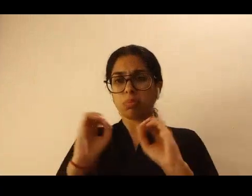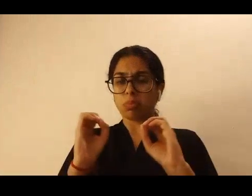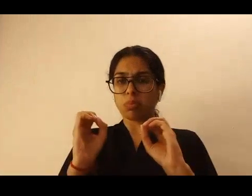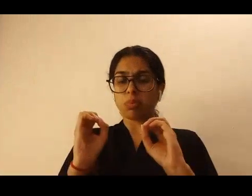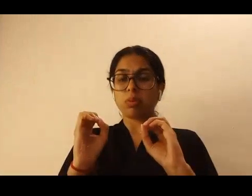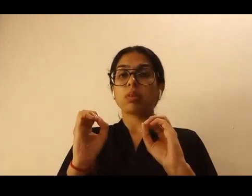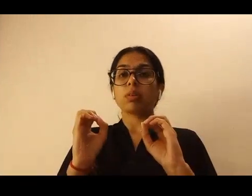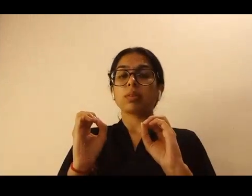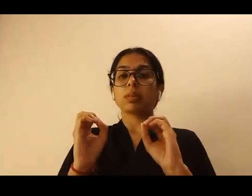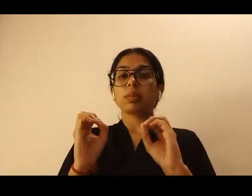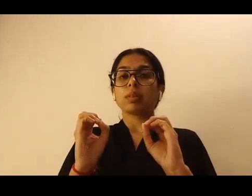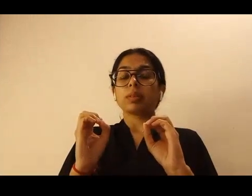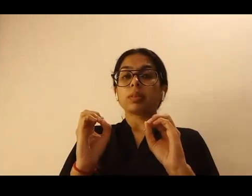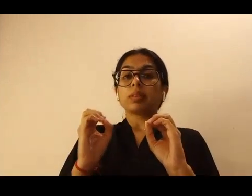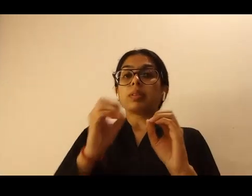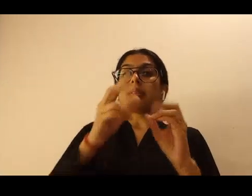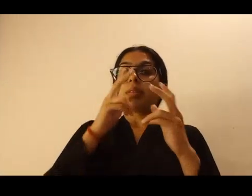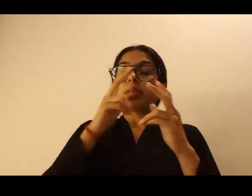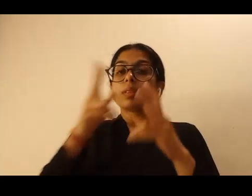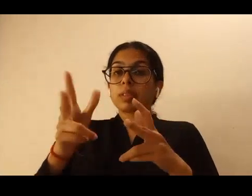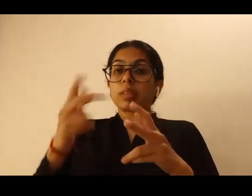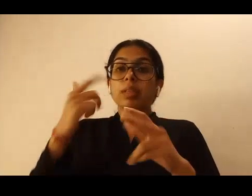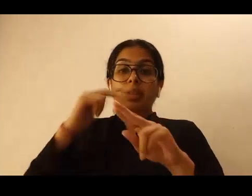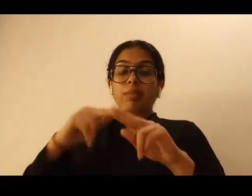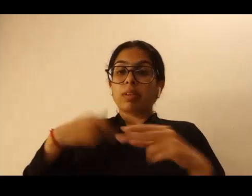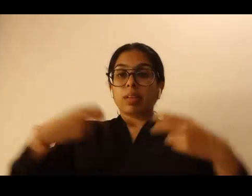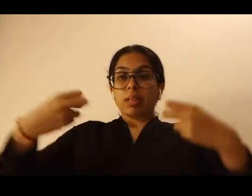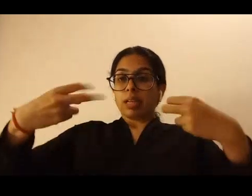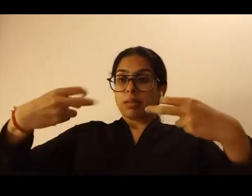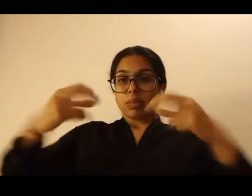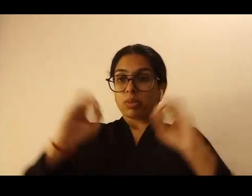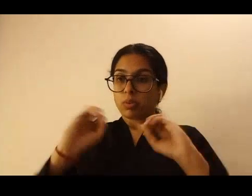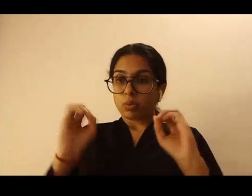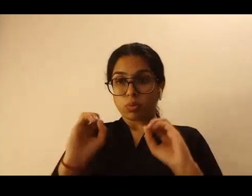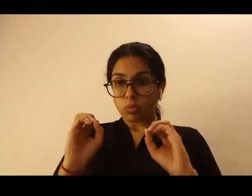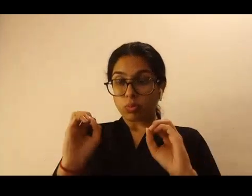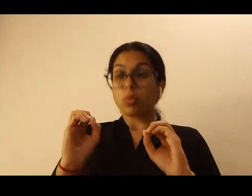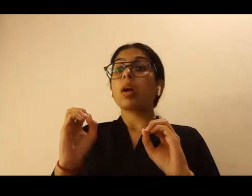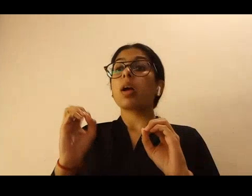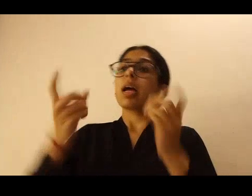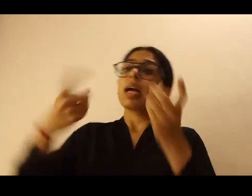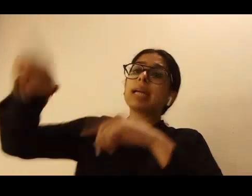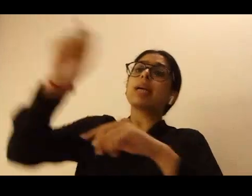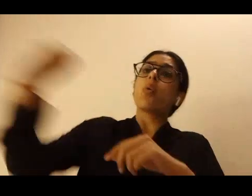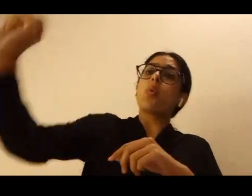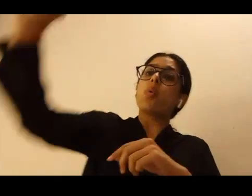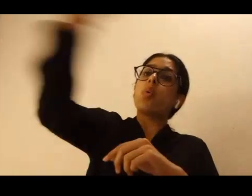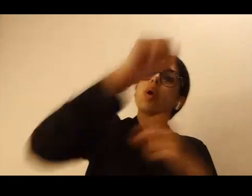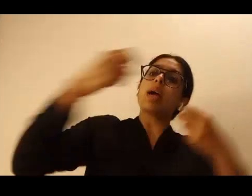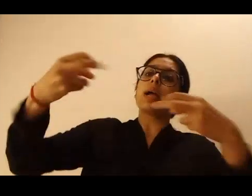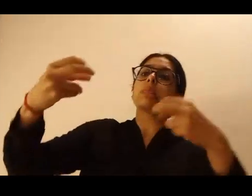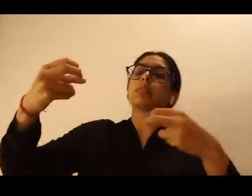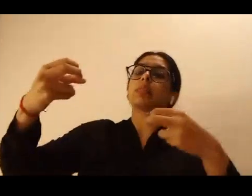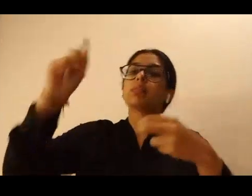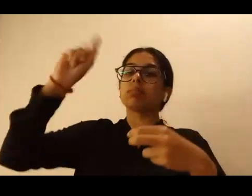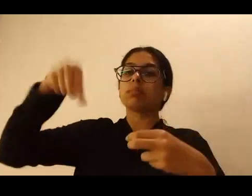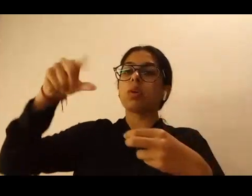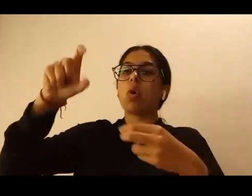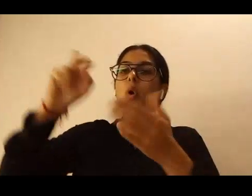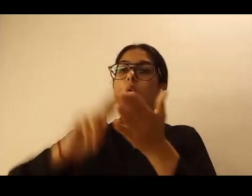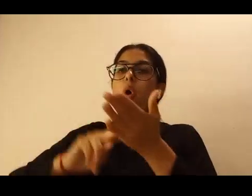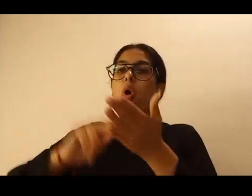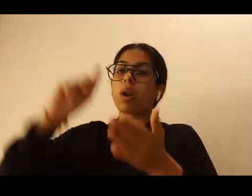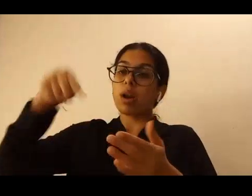used in languages that people want to consume. Today we have capability of